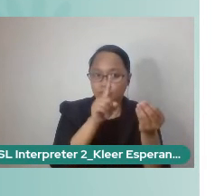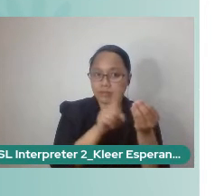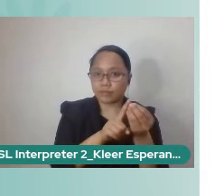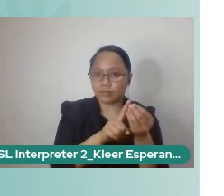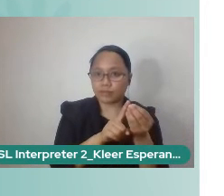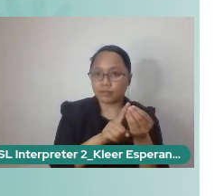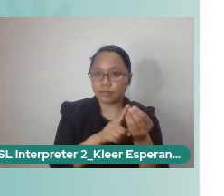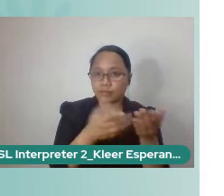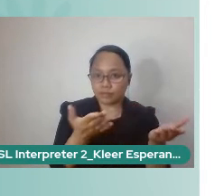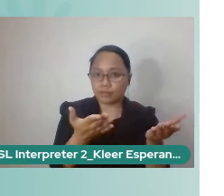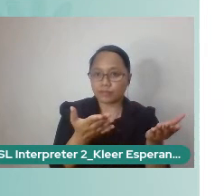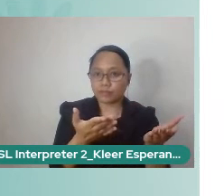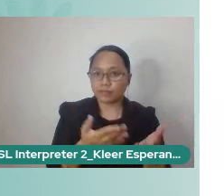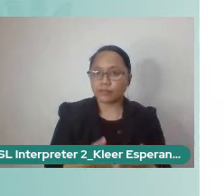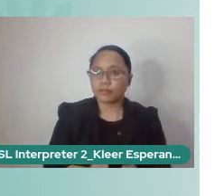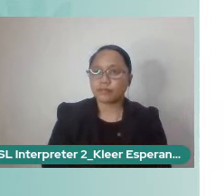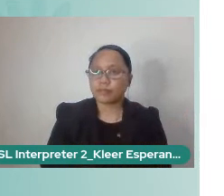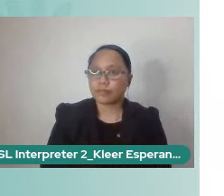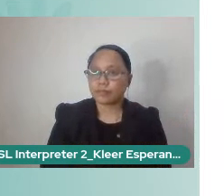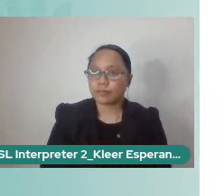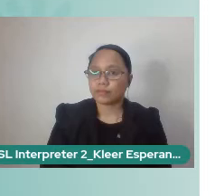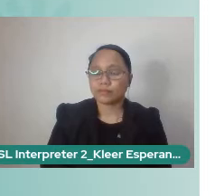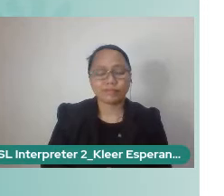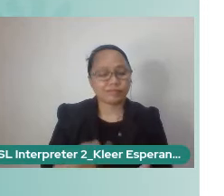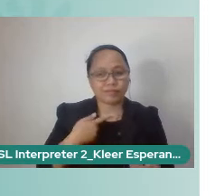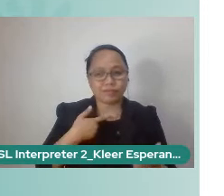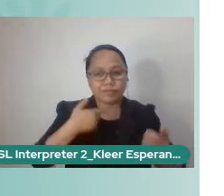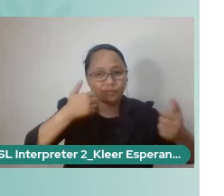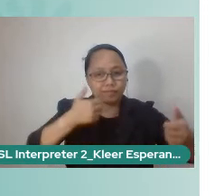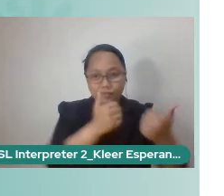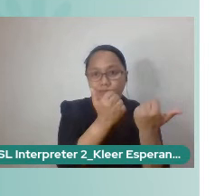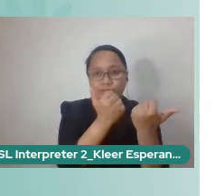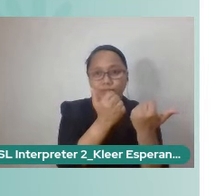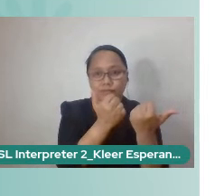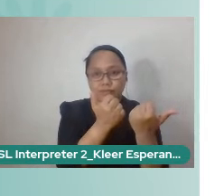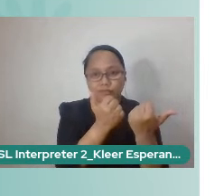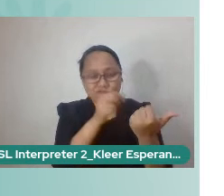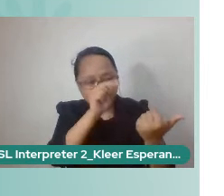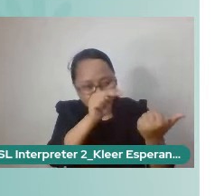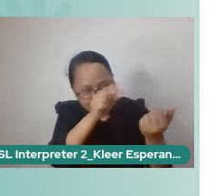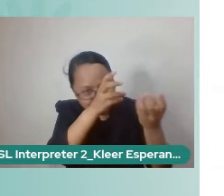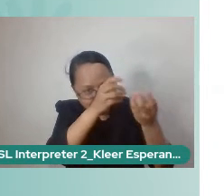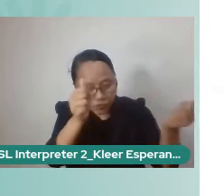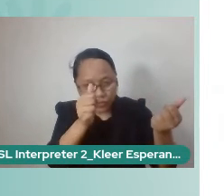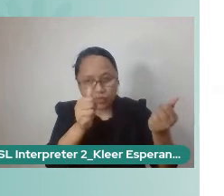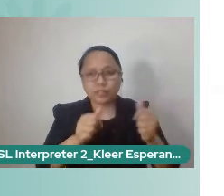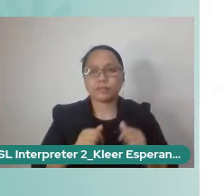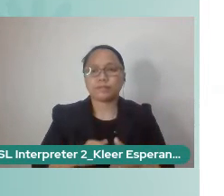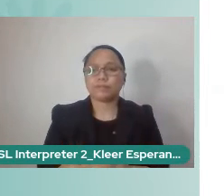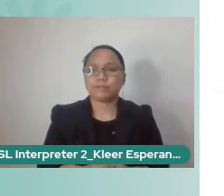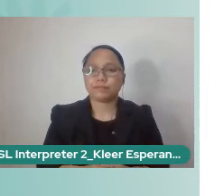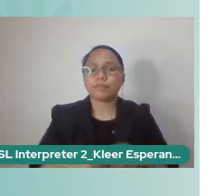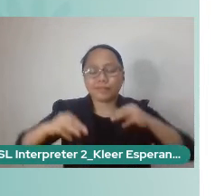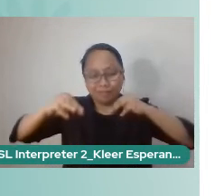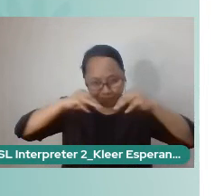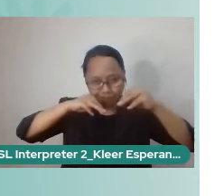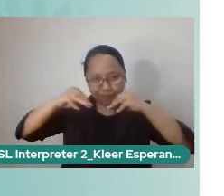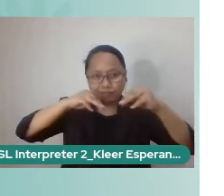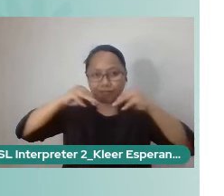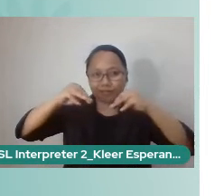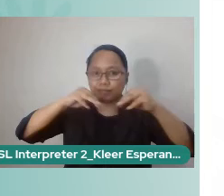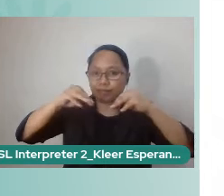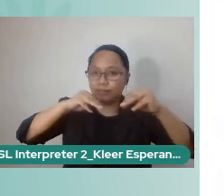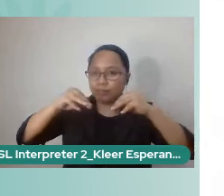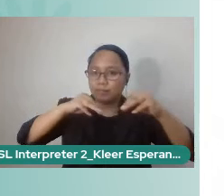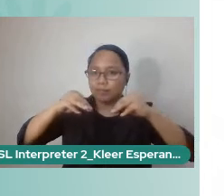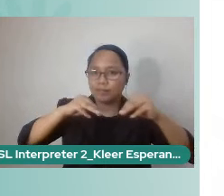years, which makes some challenge for the expansion of the intervention. But we managed to navigate, and even in this